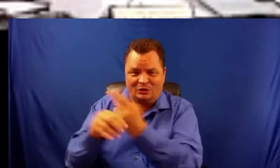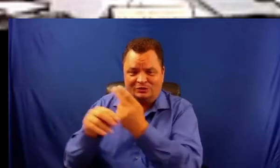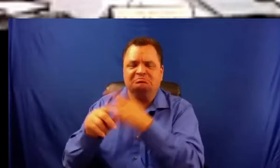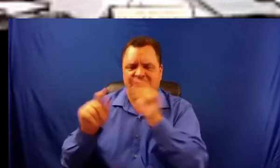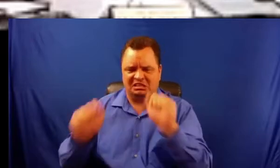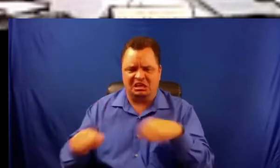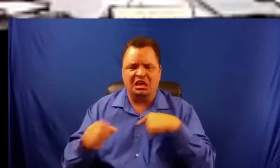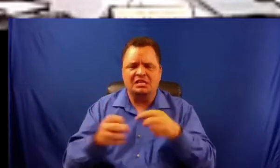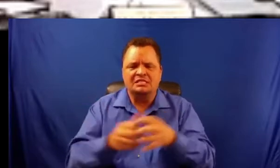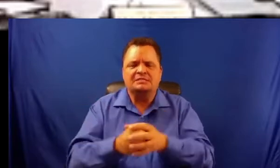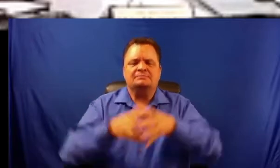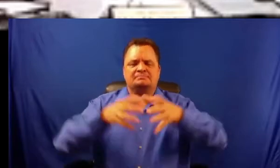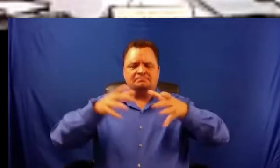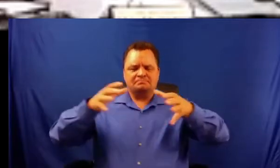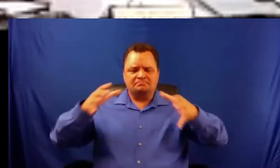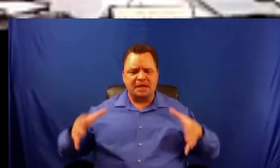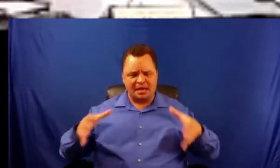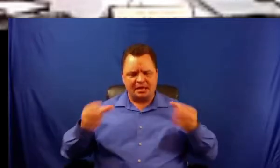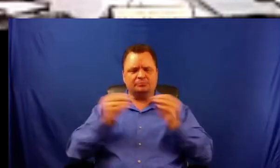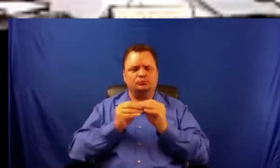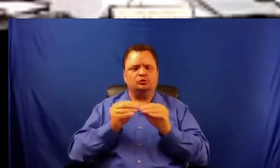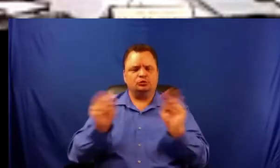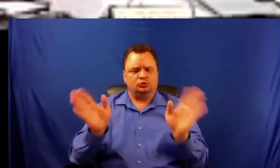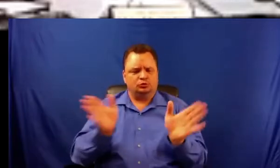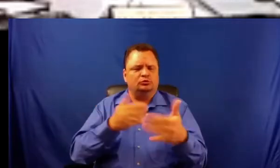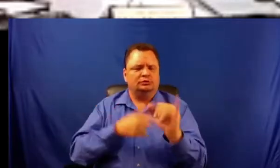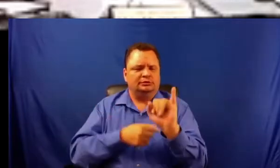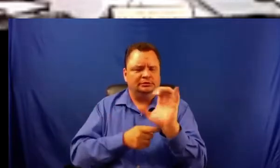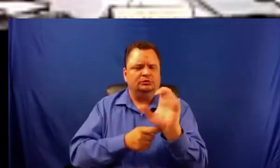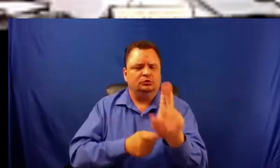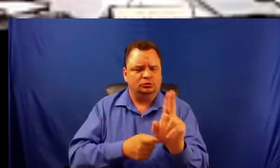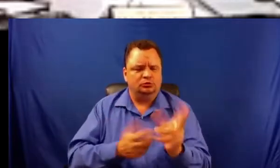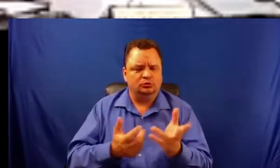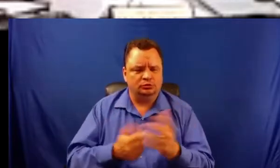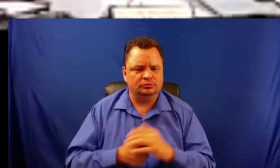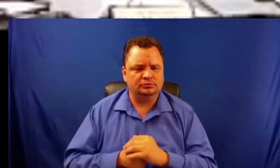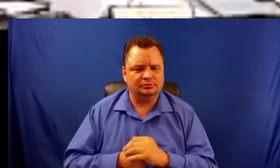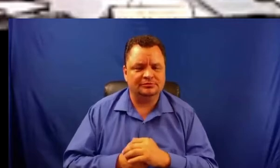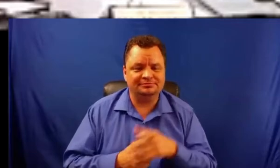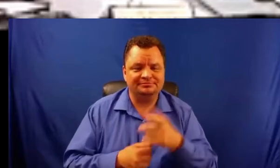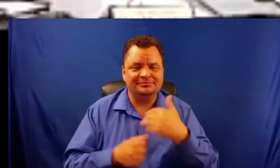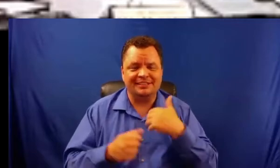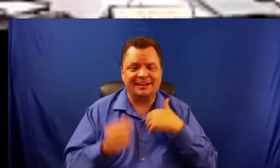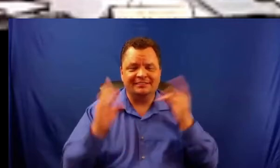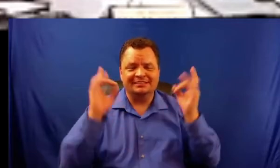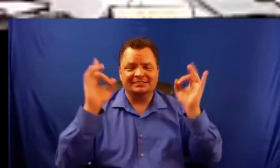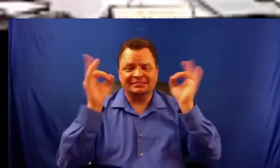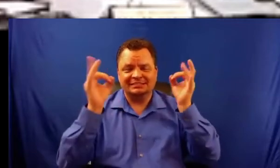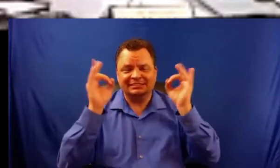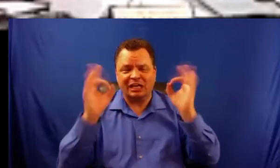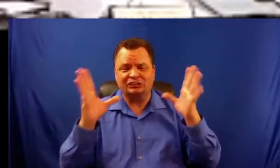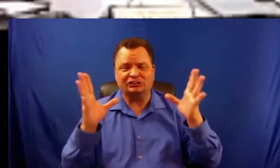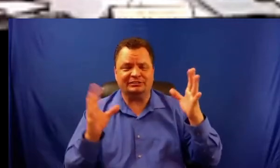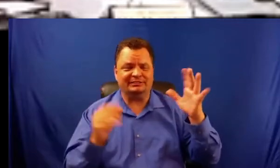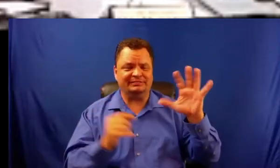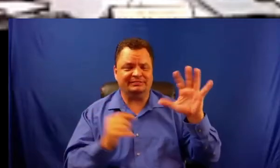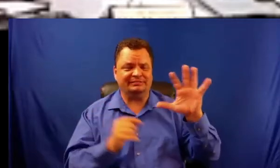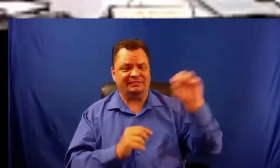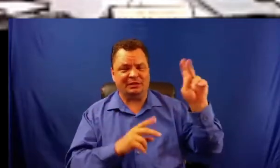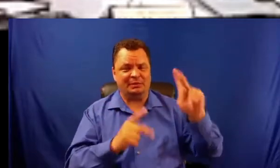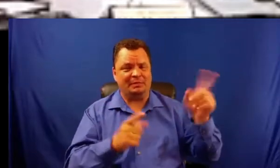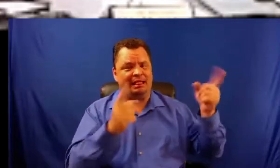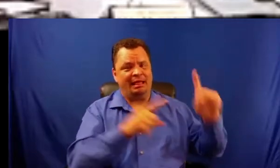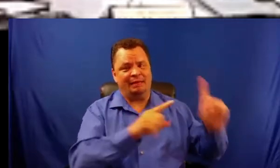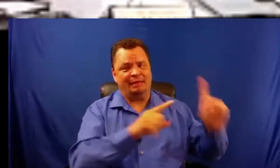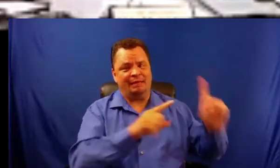they, if you have a disaster where there's suddenly 50 people in your ER, we rise to that occasion